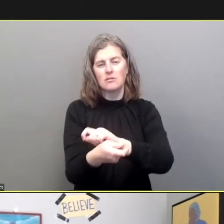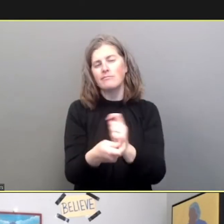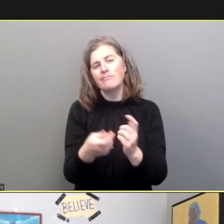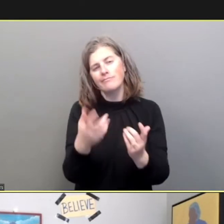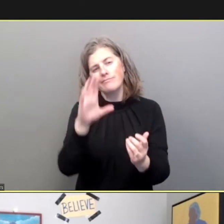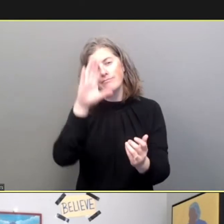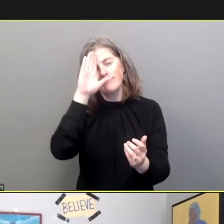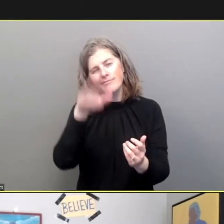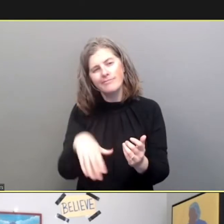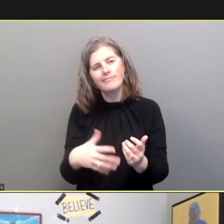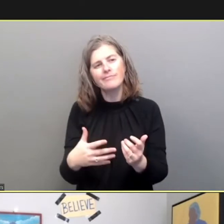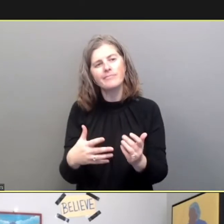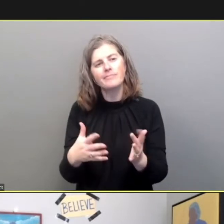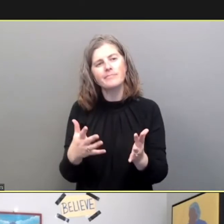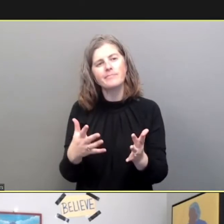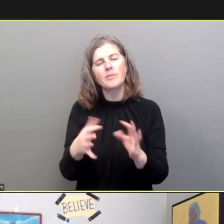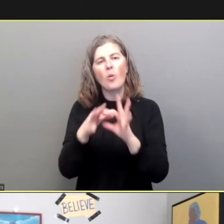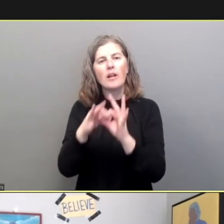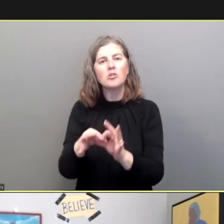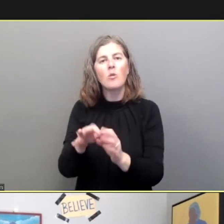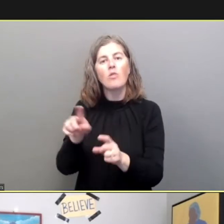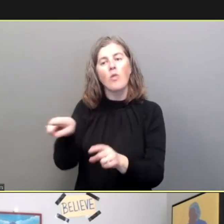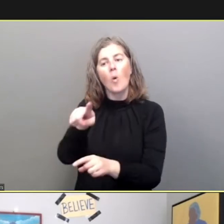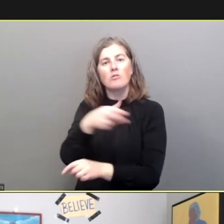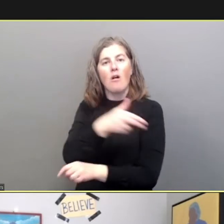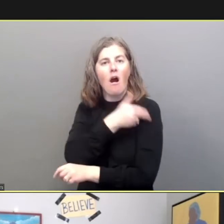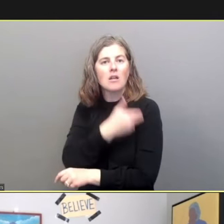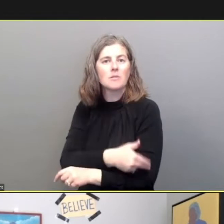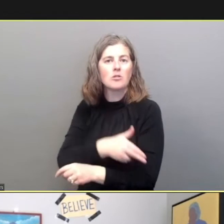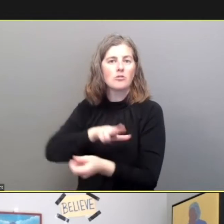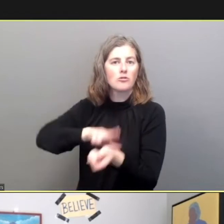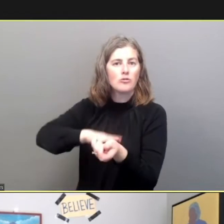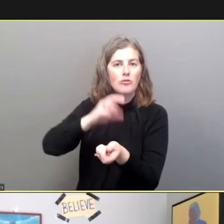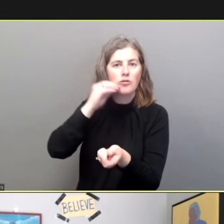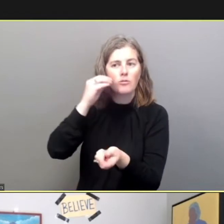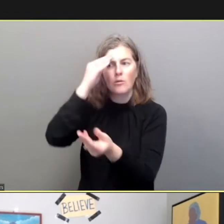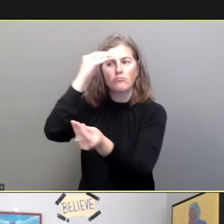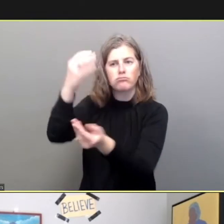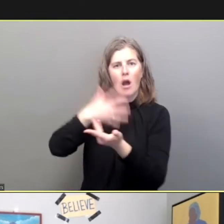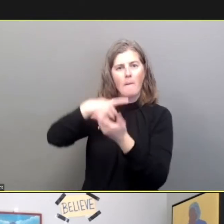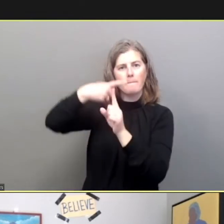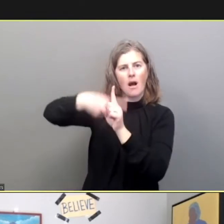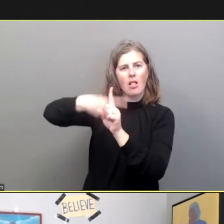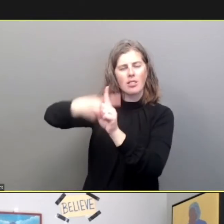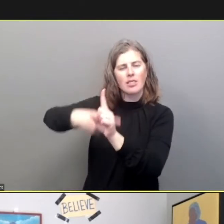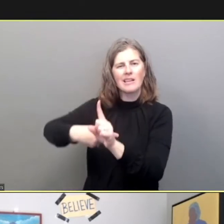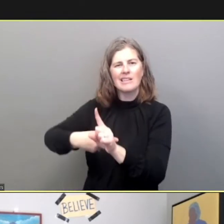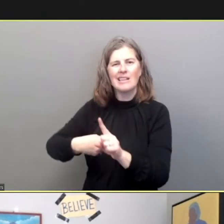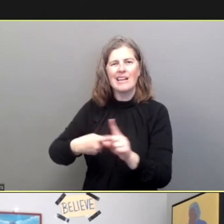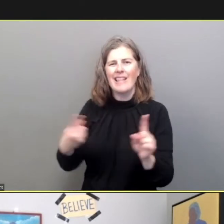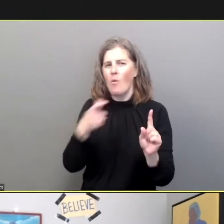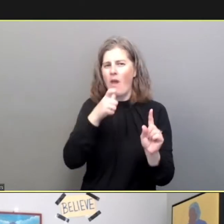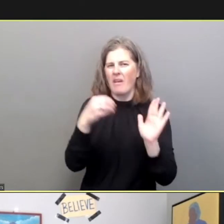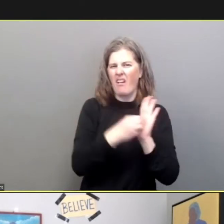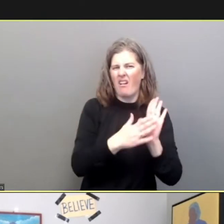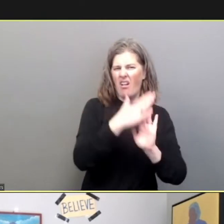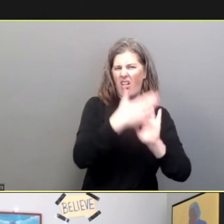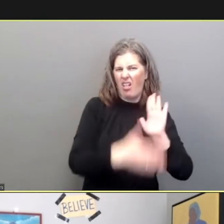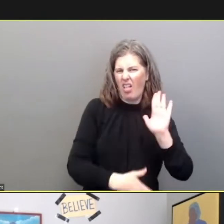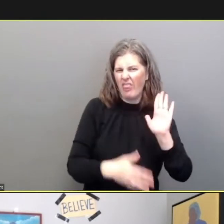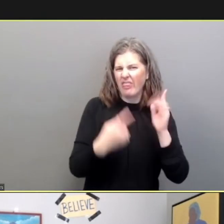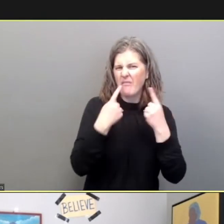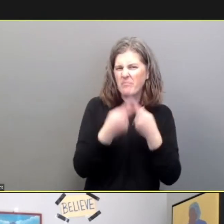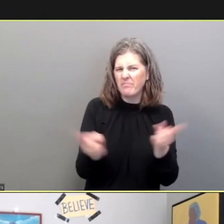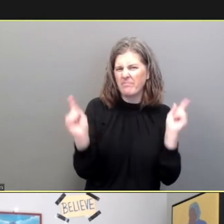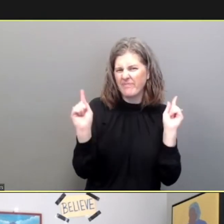about reporting for healthcare facilities, we're not, that probably won't even be in the public health order. We're